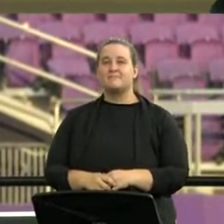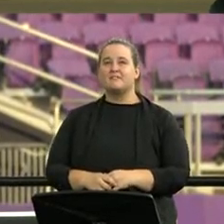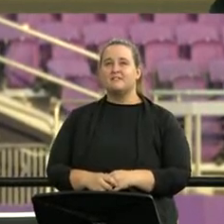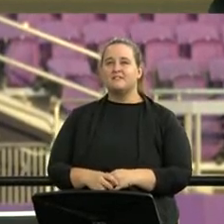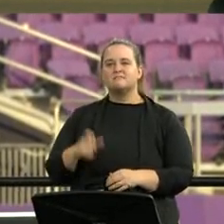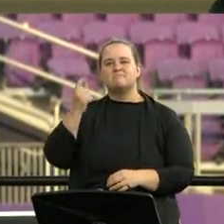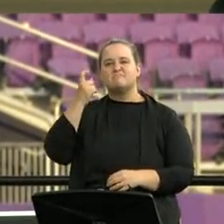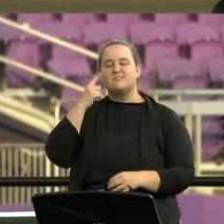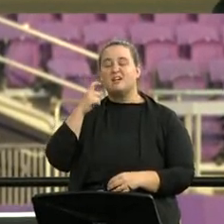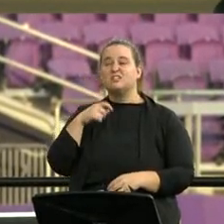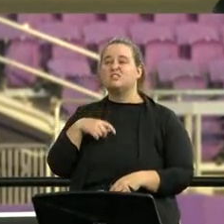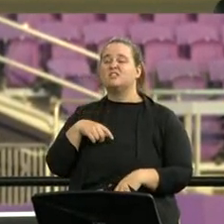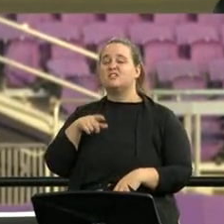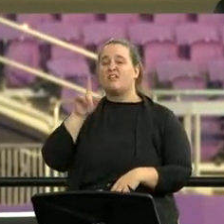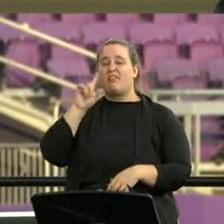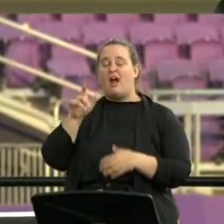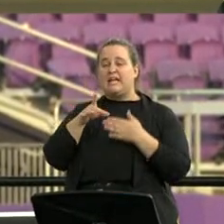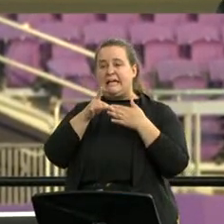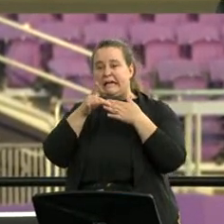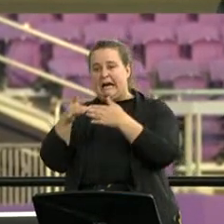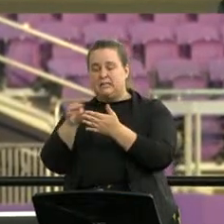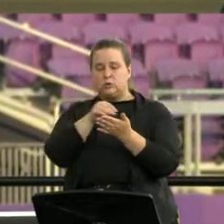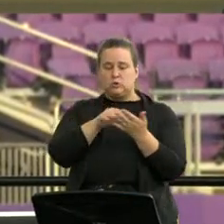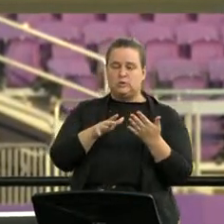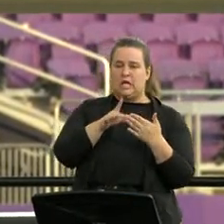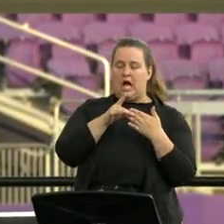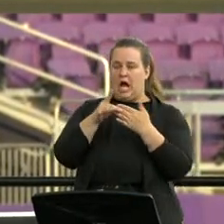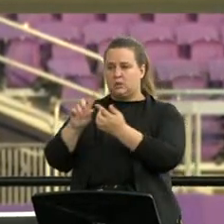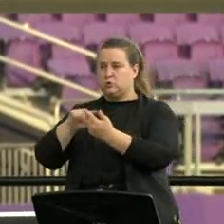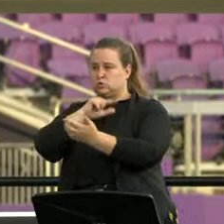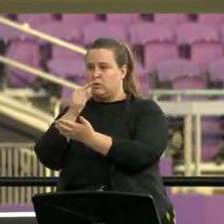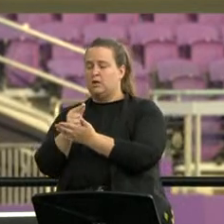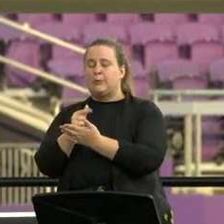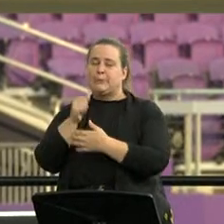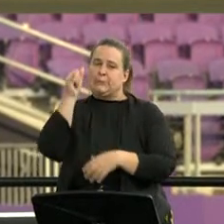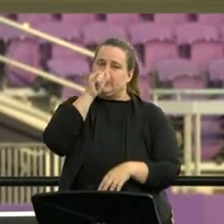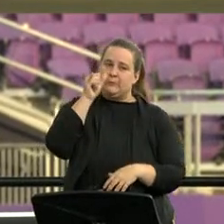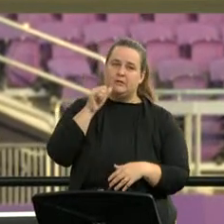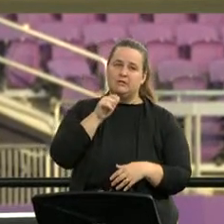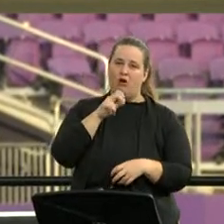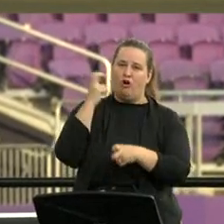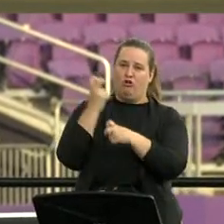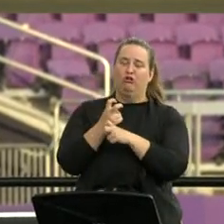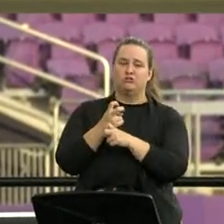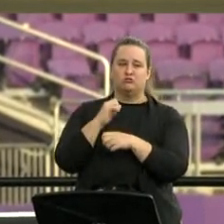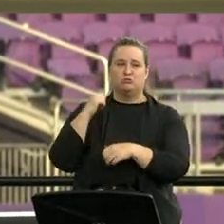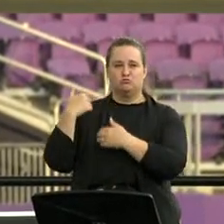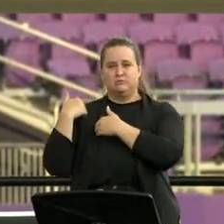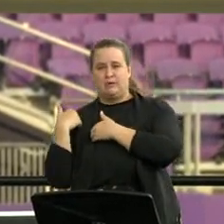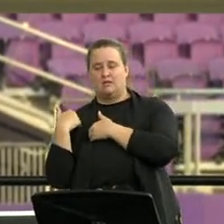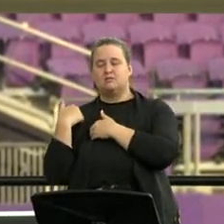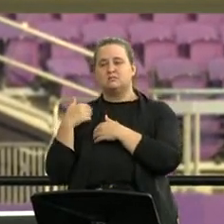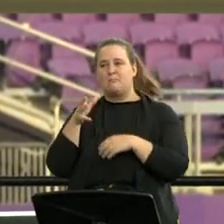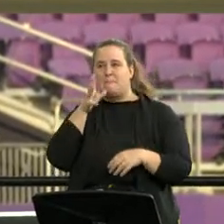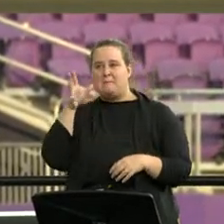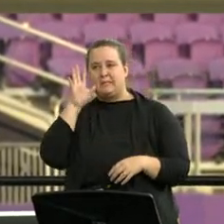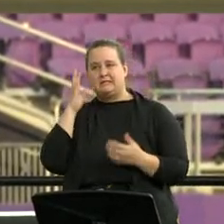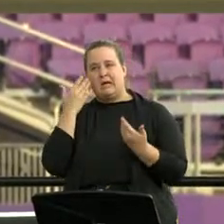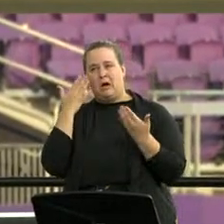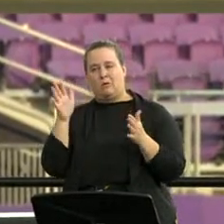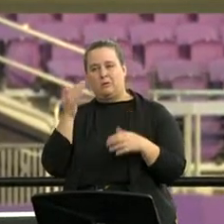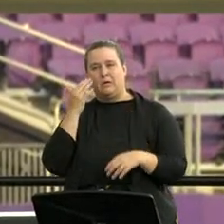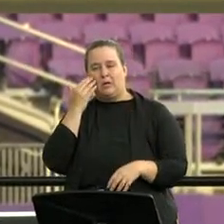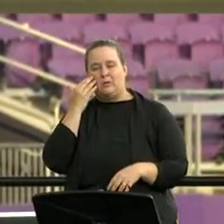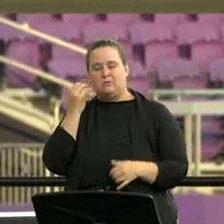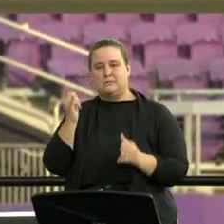Successfully guiding students to where they are tonight is no easy task, Mom and Dad. As the parent of a graduating senior this